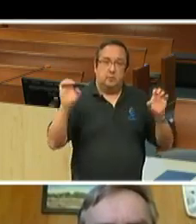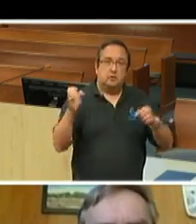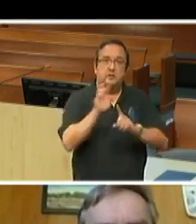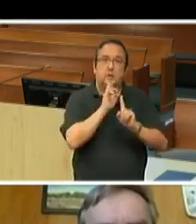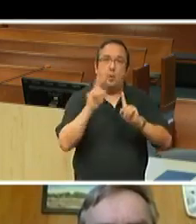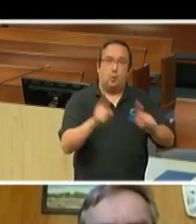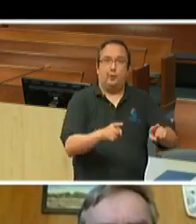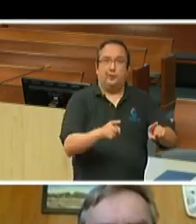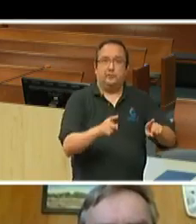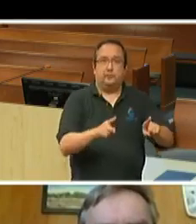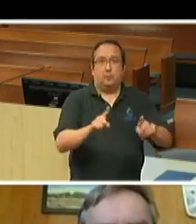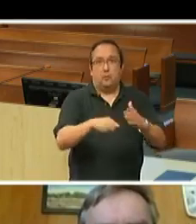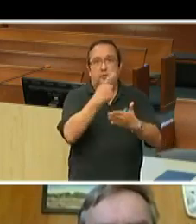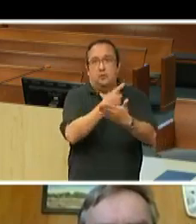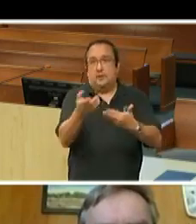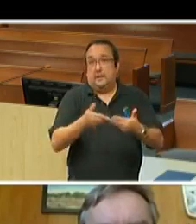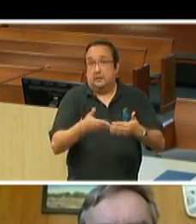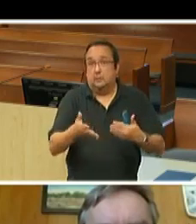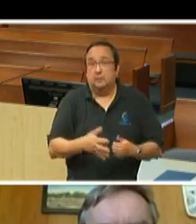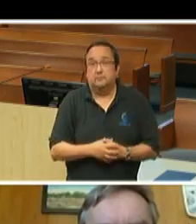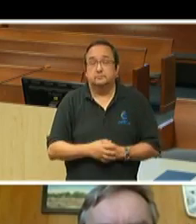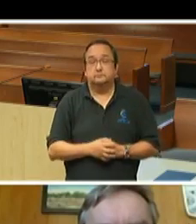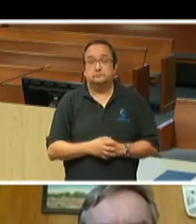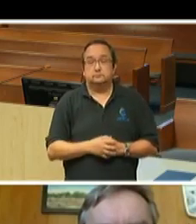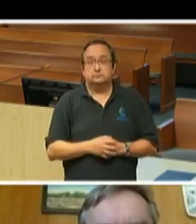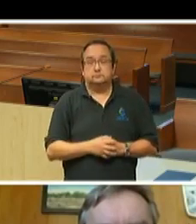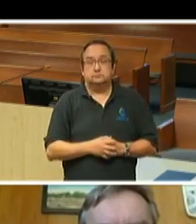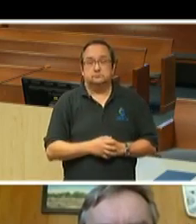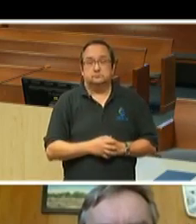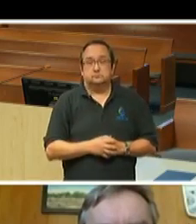to do once a week anyway. So